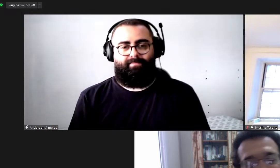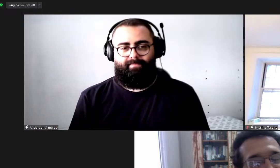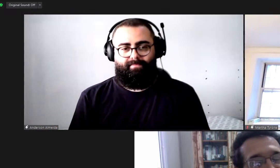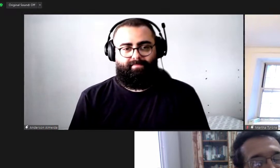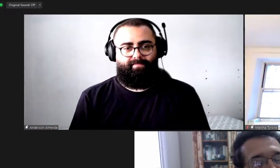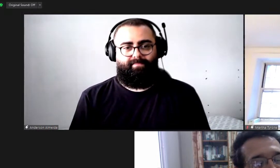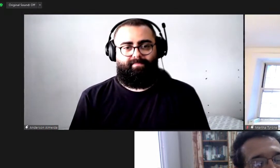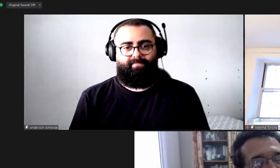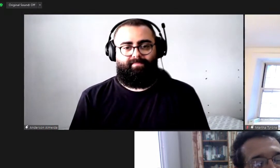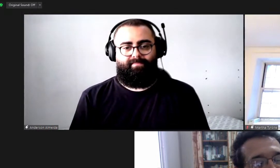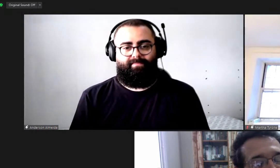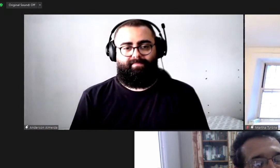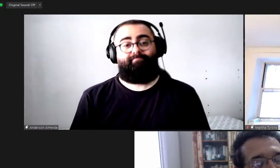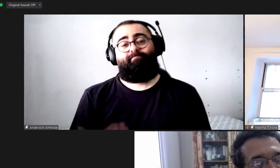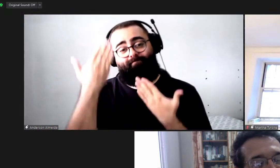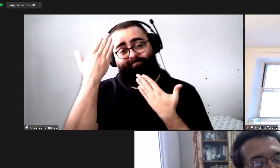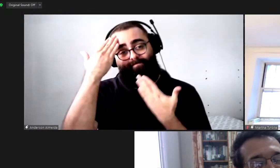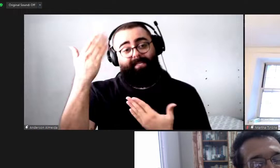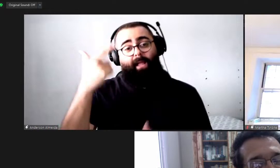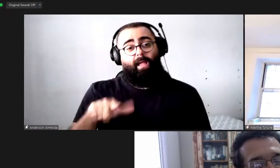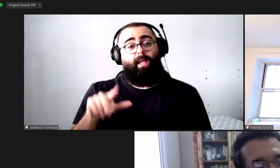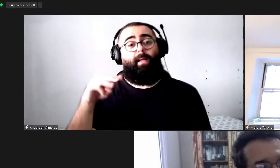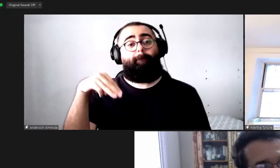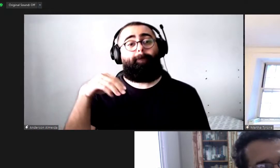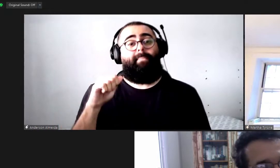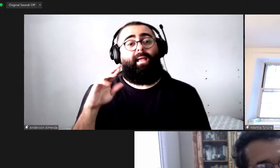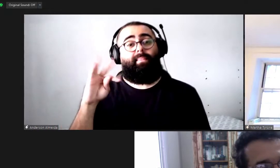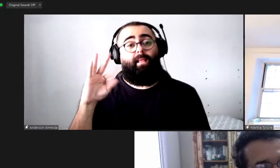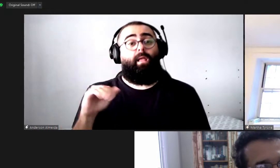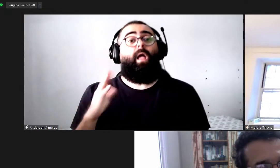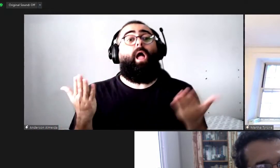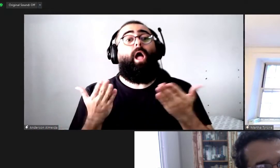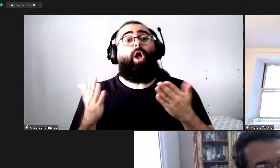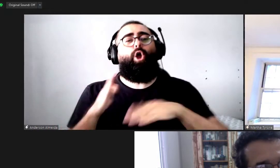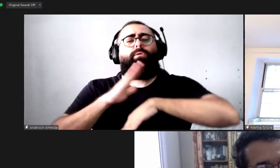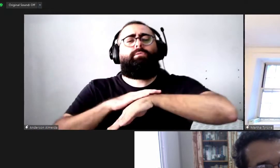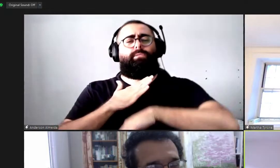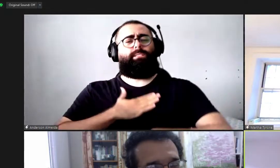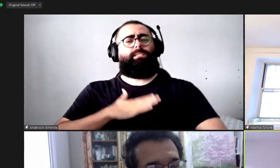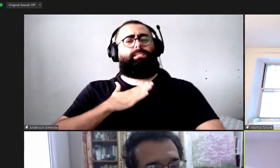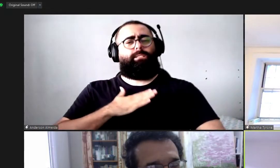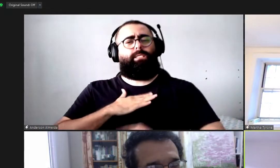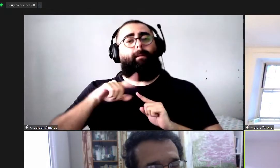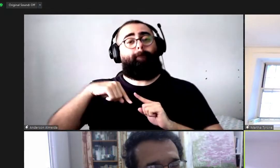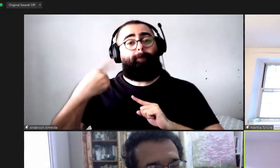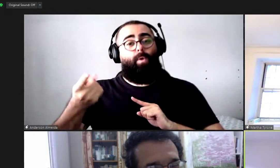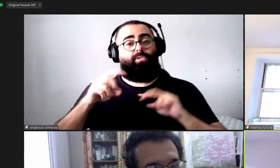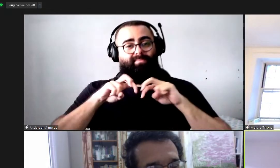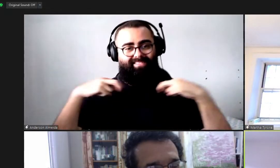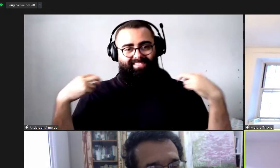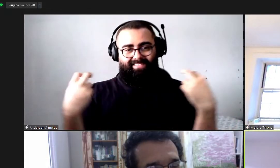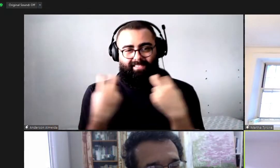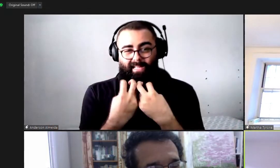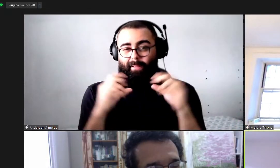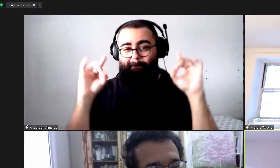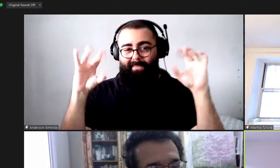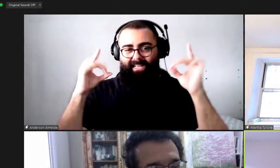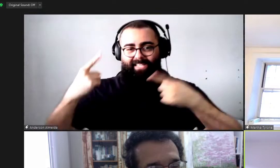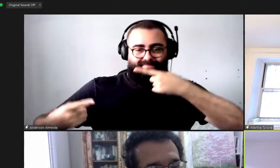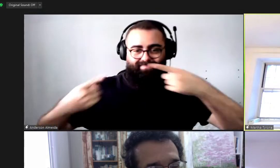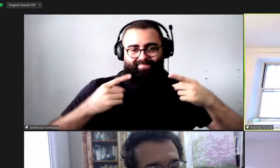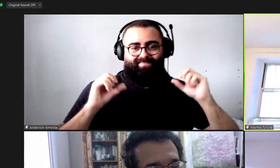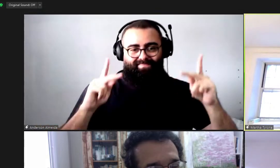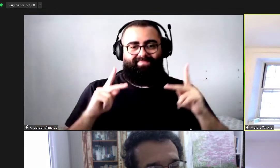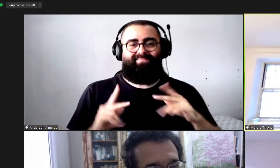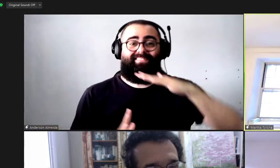So thanks again, Martha. And we'll have a short break now before the next section starts. Okay, great.